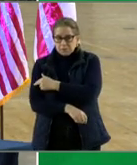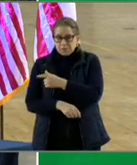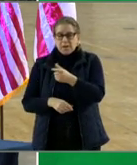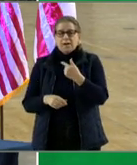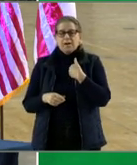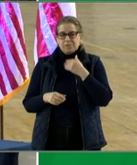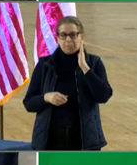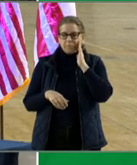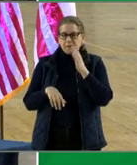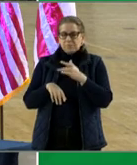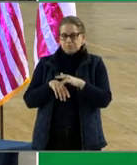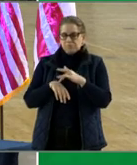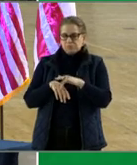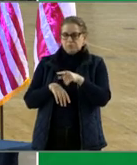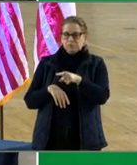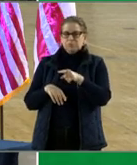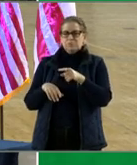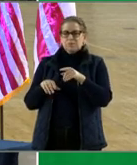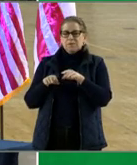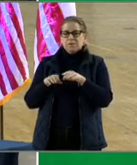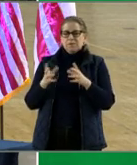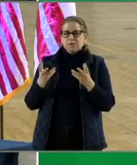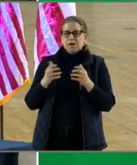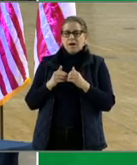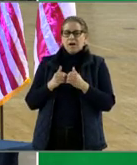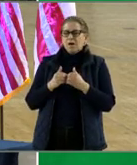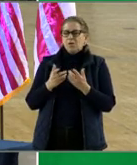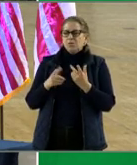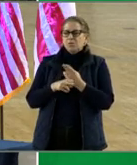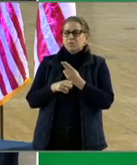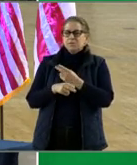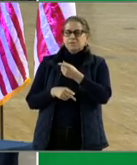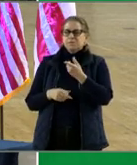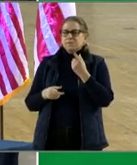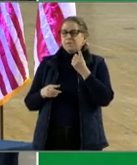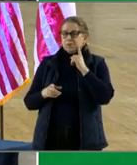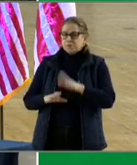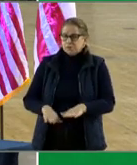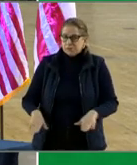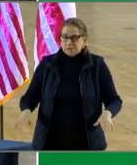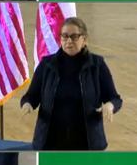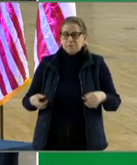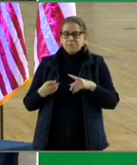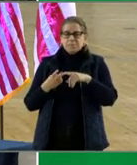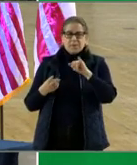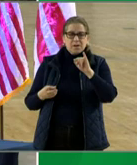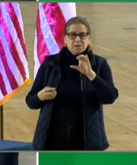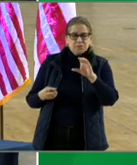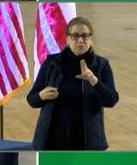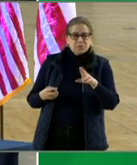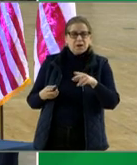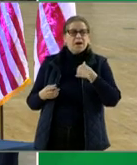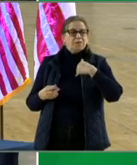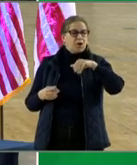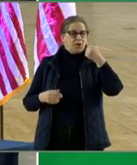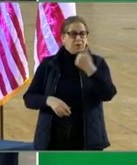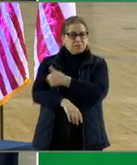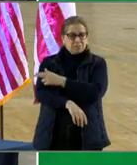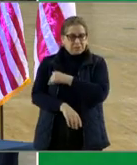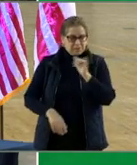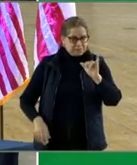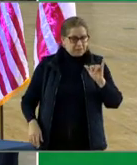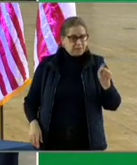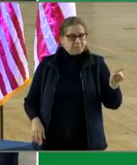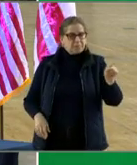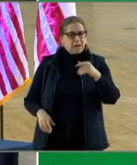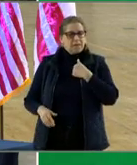and the observation unit and operating rooms as places of care, but we have hospitals in the district that have had a low census for a